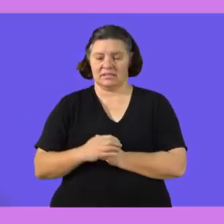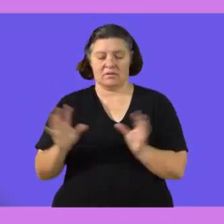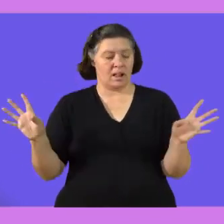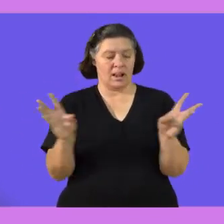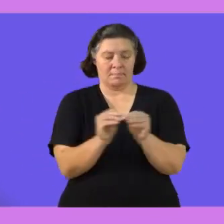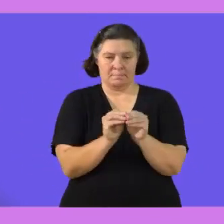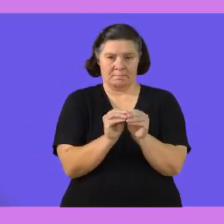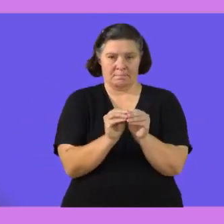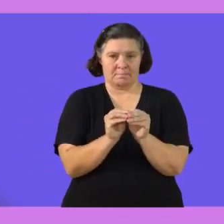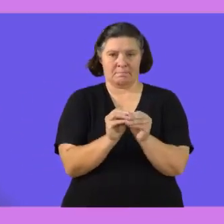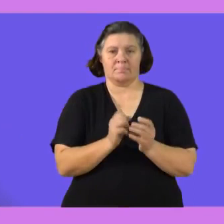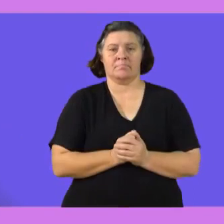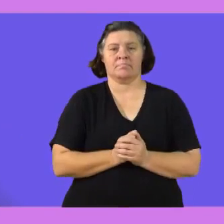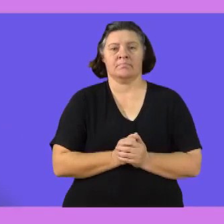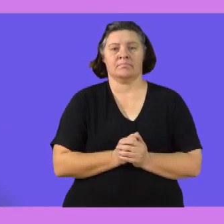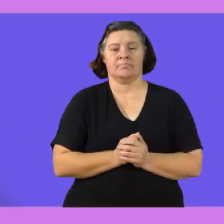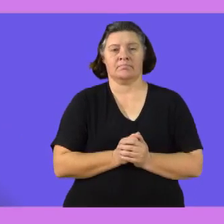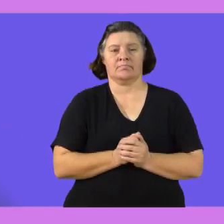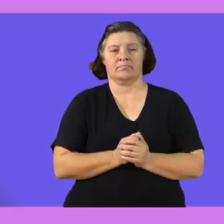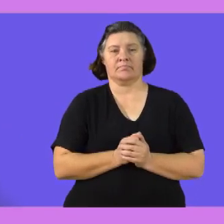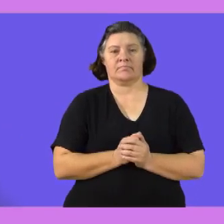now I'm going to add the two amounts together.